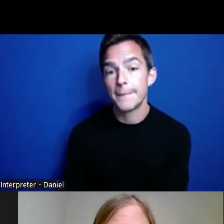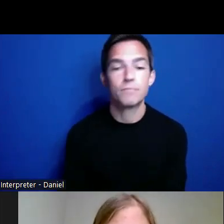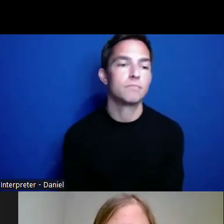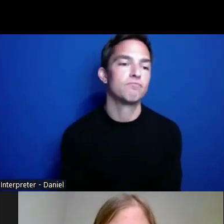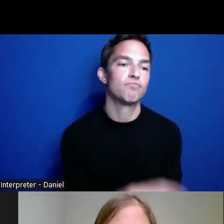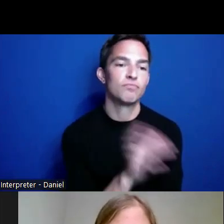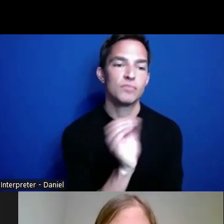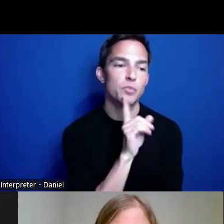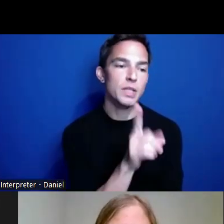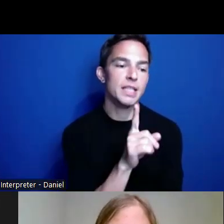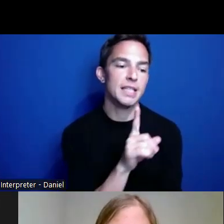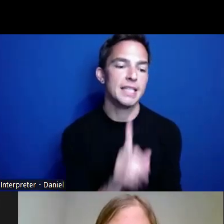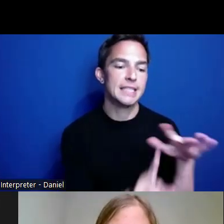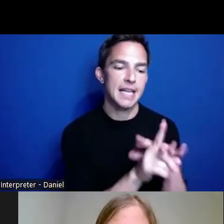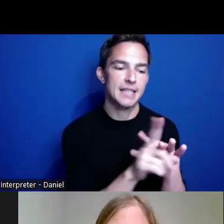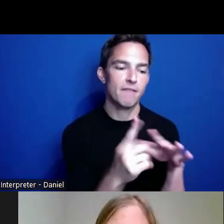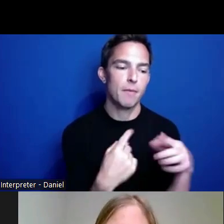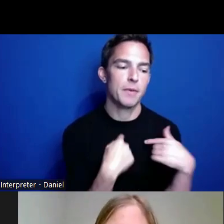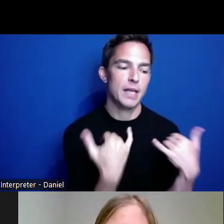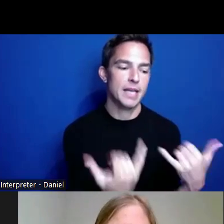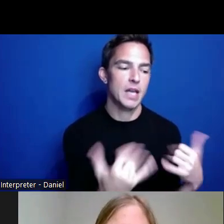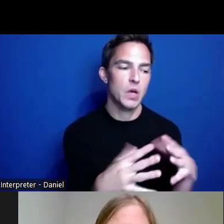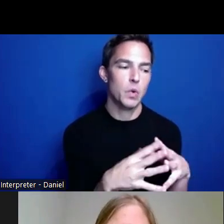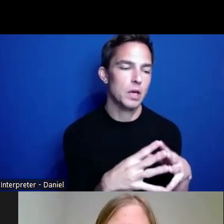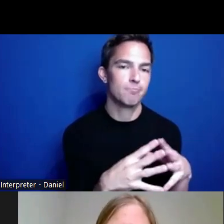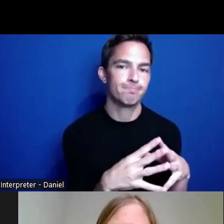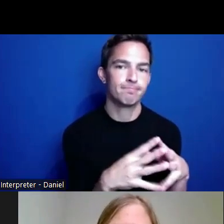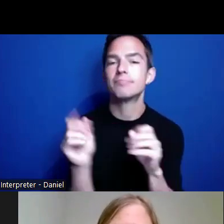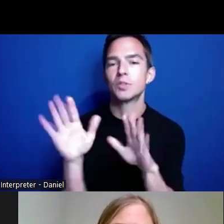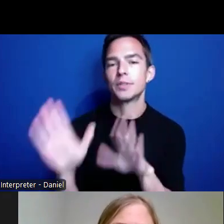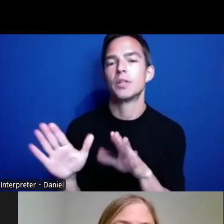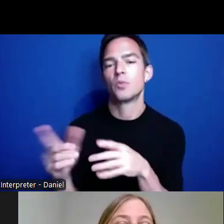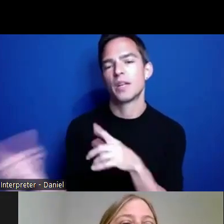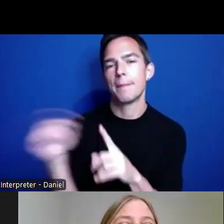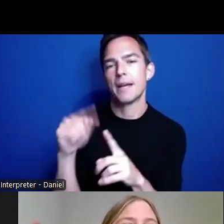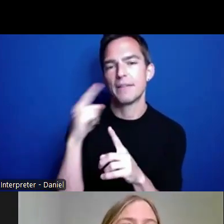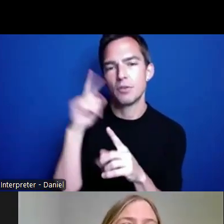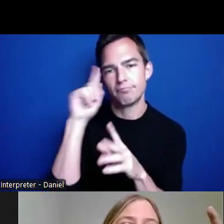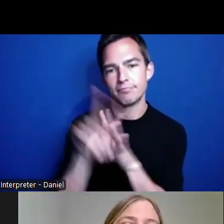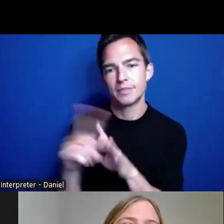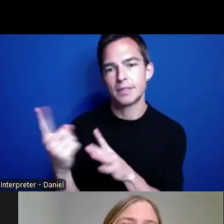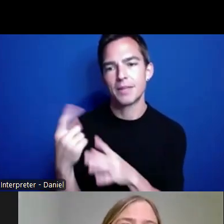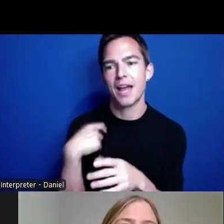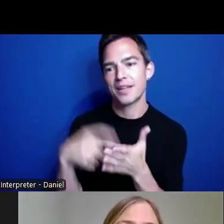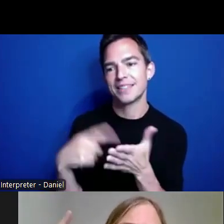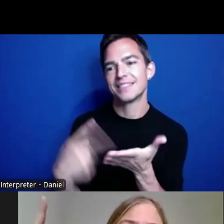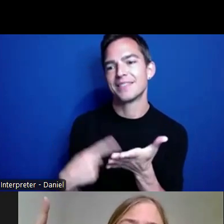Nothing really stands out to me right now. Great. We can always come back to that if you think of anything. I recognize sometimes